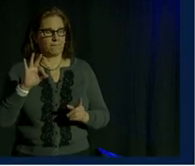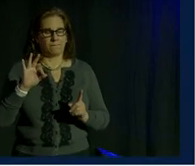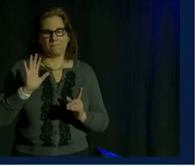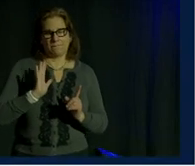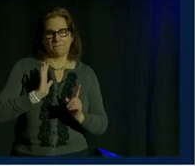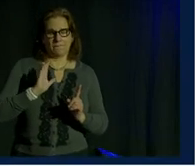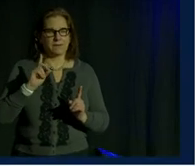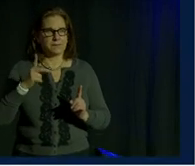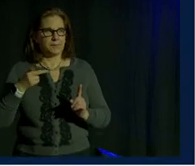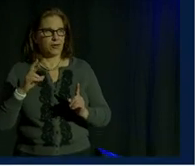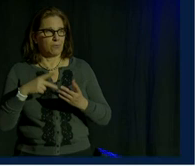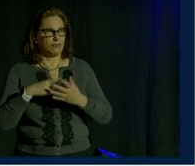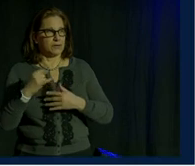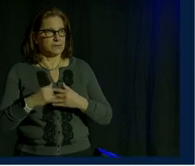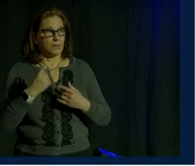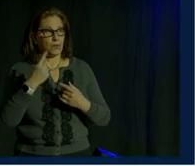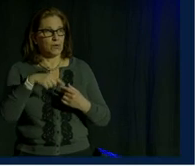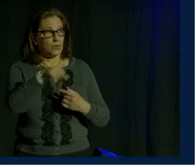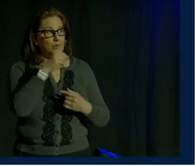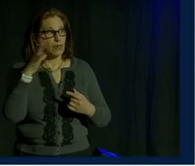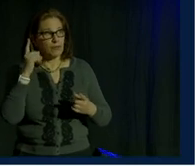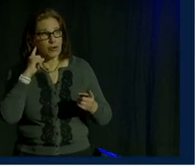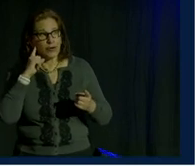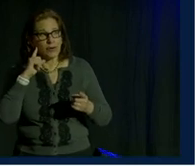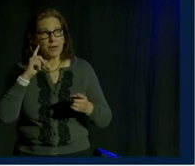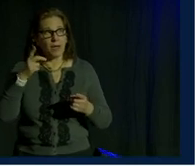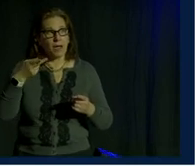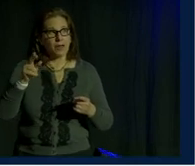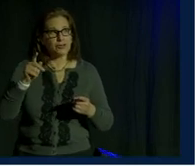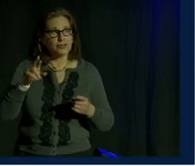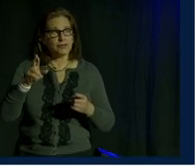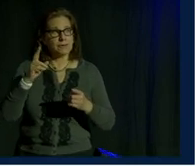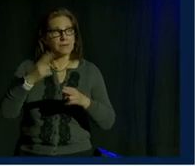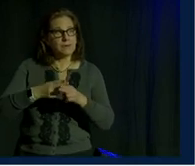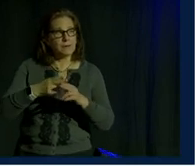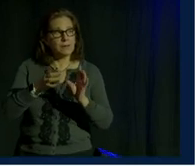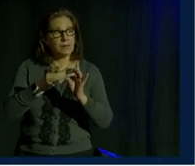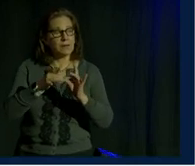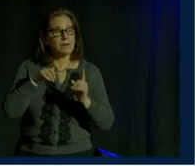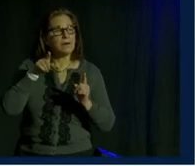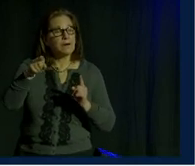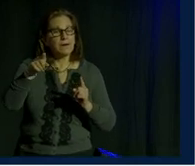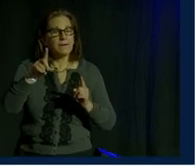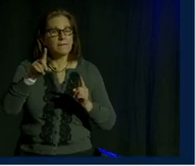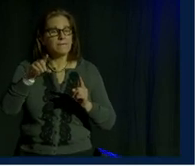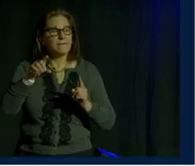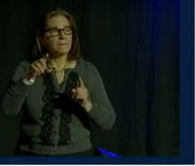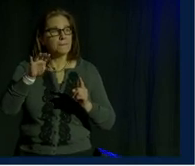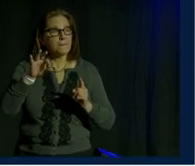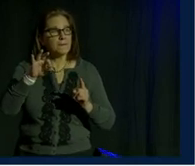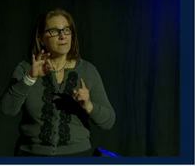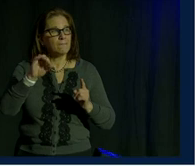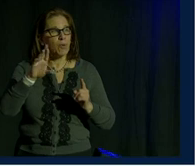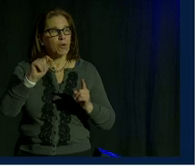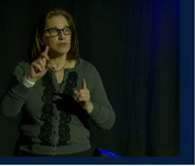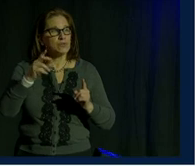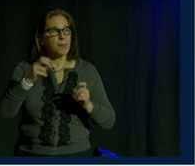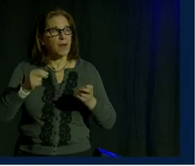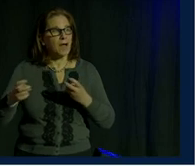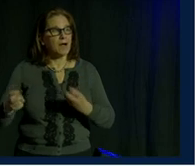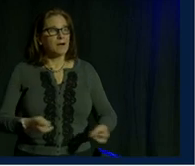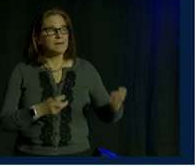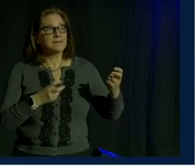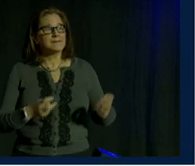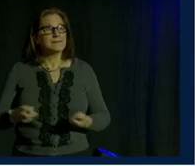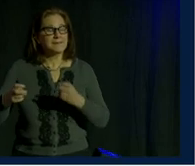DPR project that you heard about from Director Hunter. The Fort DuPont Ice Arena, located in Ward 7. The